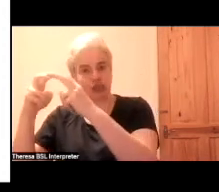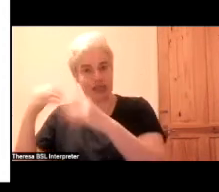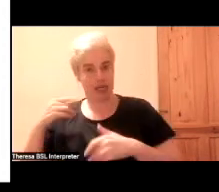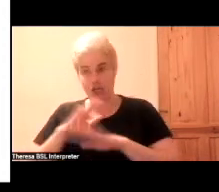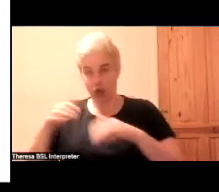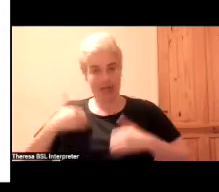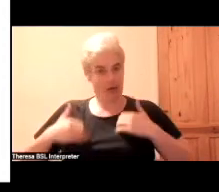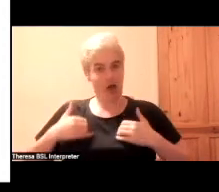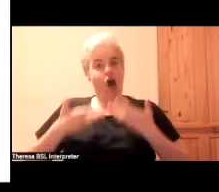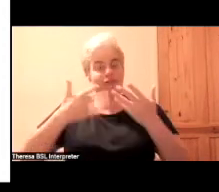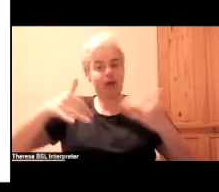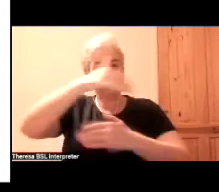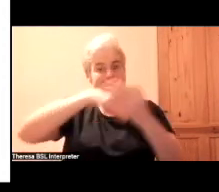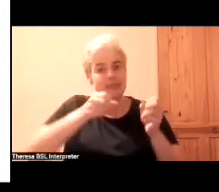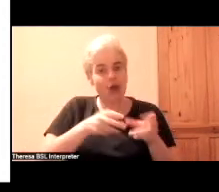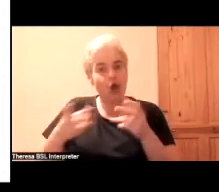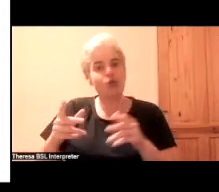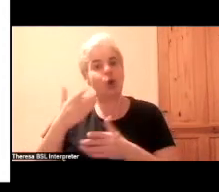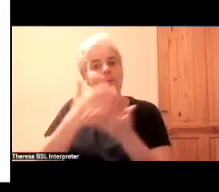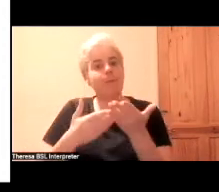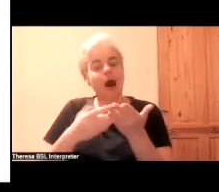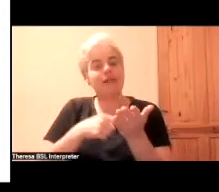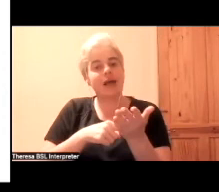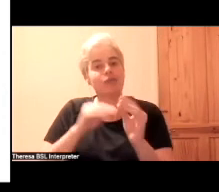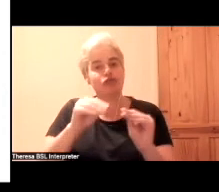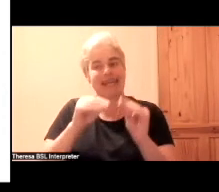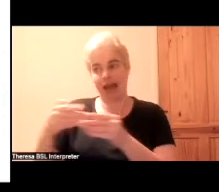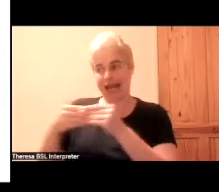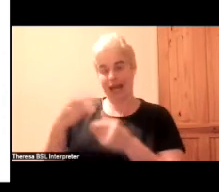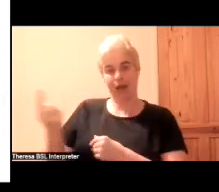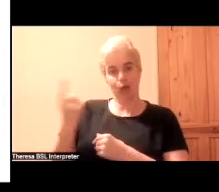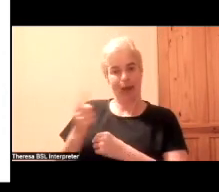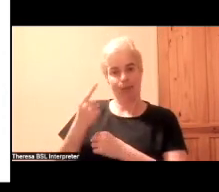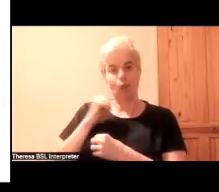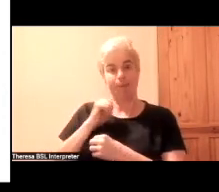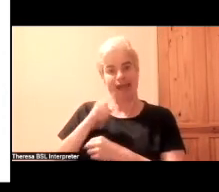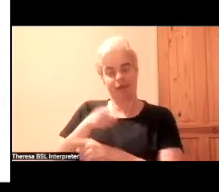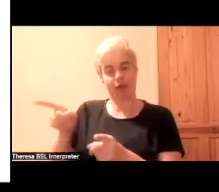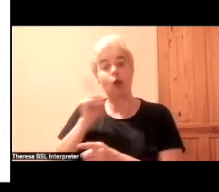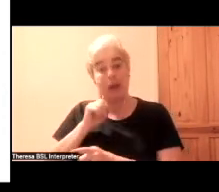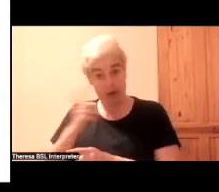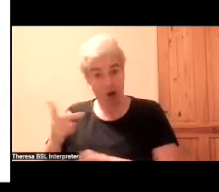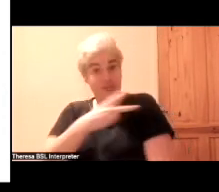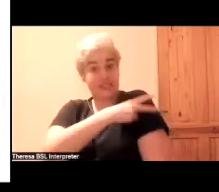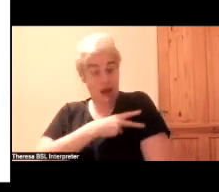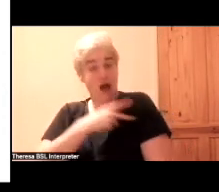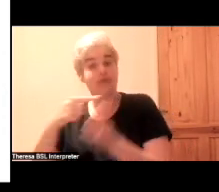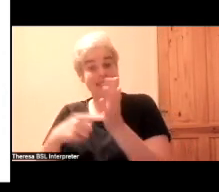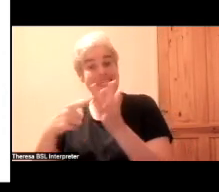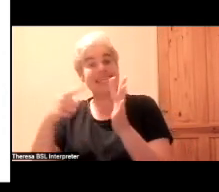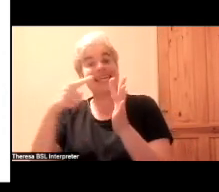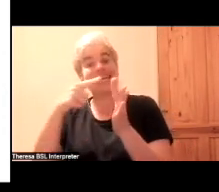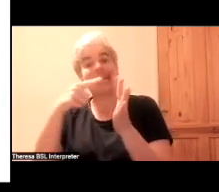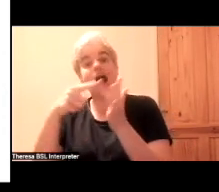mixed mode or part-time training are led by women. And although there are women on the staff of TEIs, they are